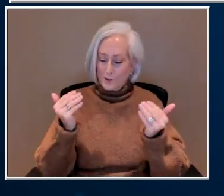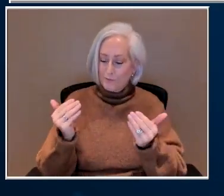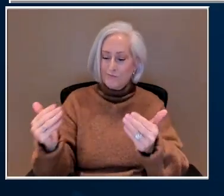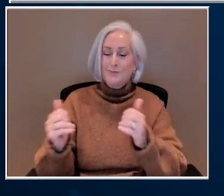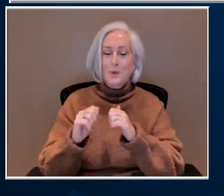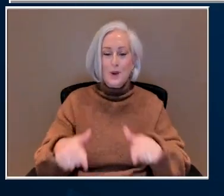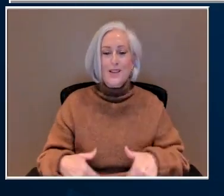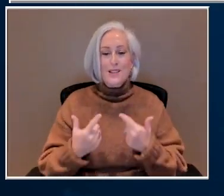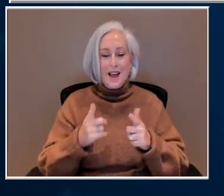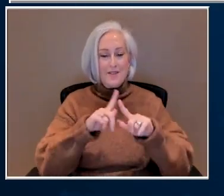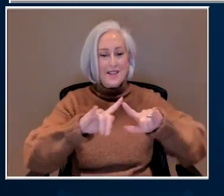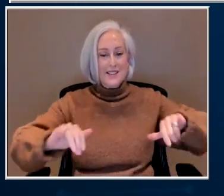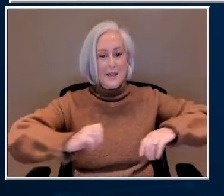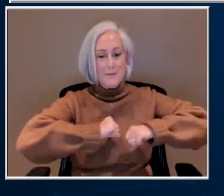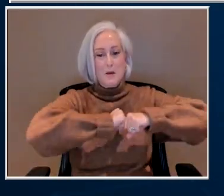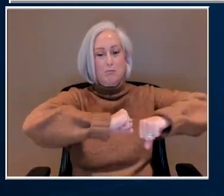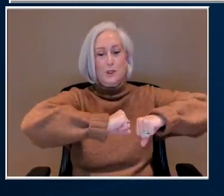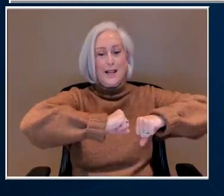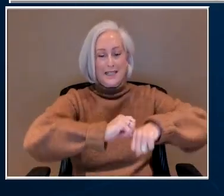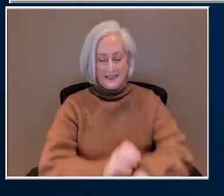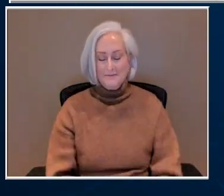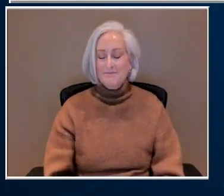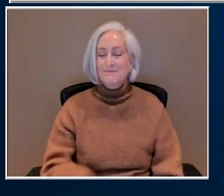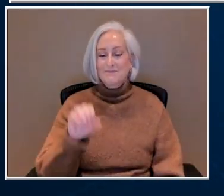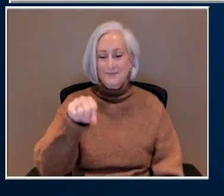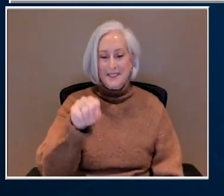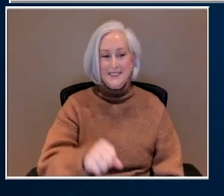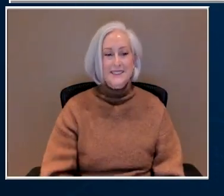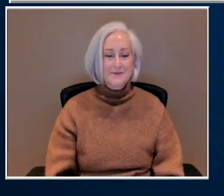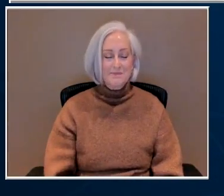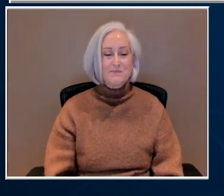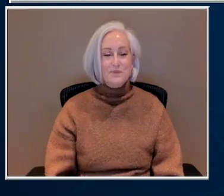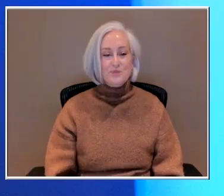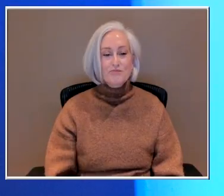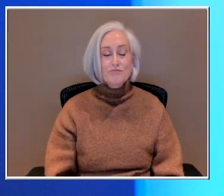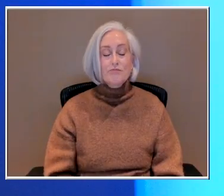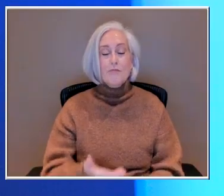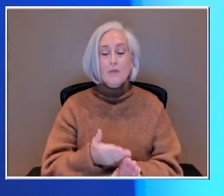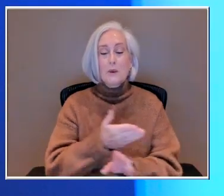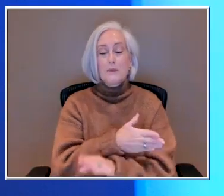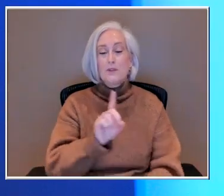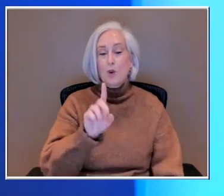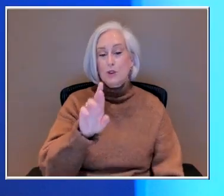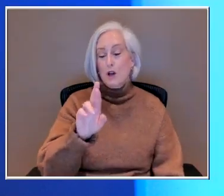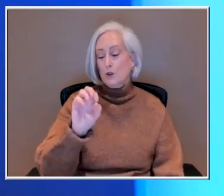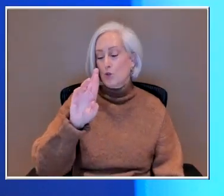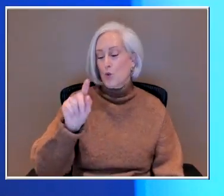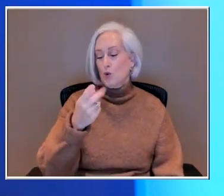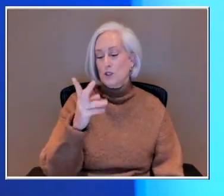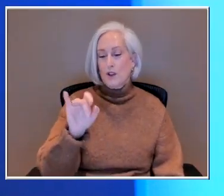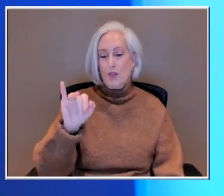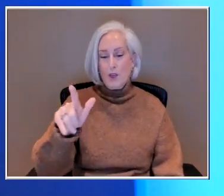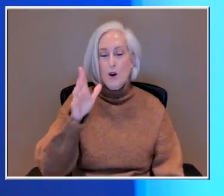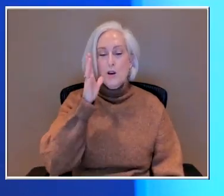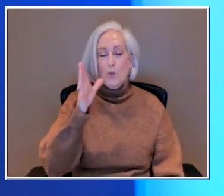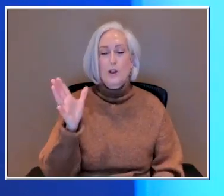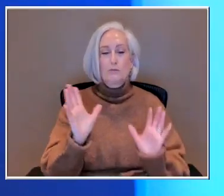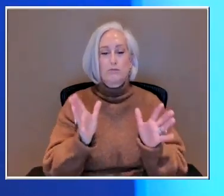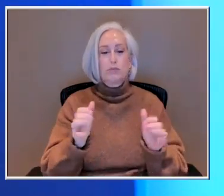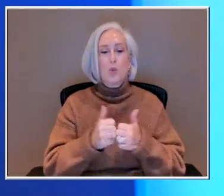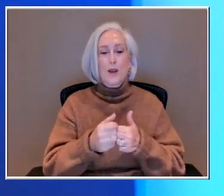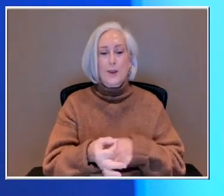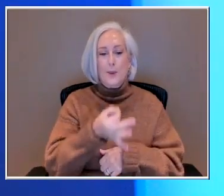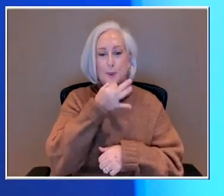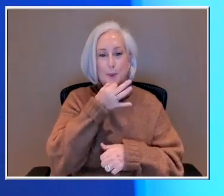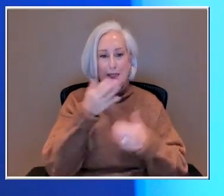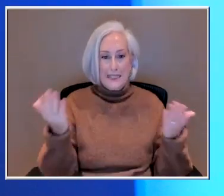protect him like a mom. So Yes. before we get to Dr. Rosenthal, we're going to talk to our experts here in our studio. We talked with Dr.